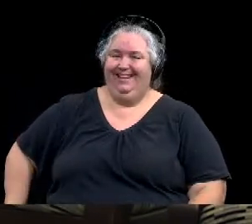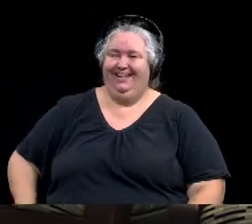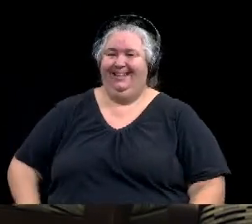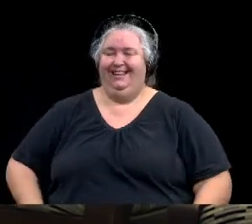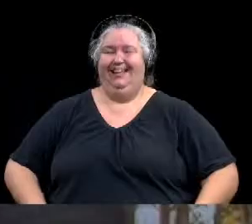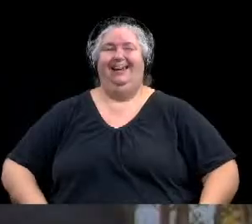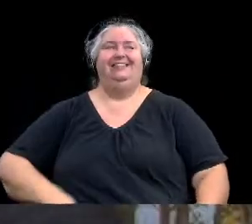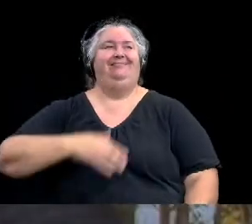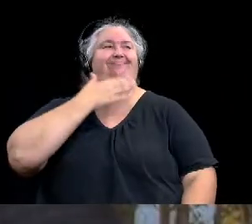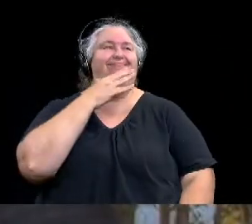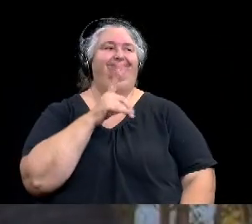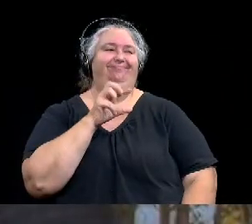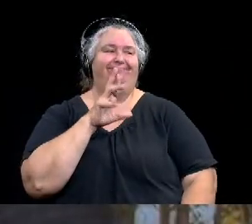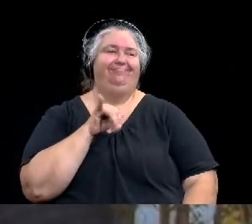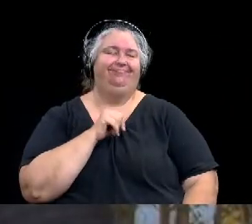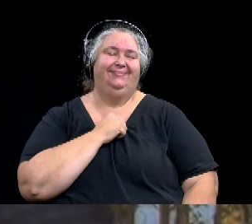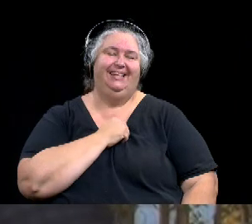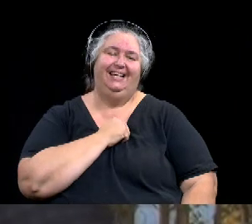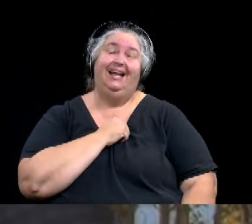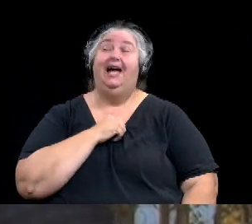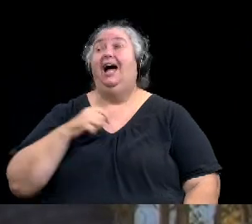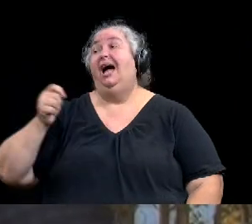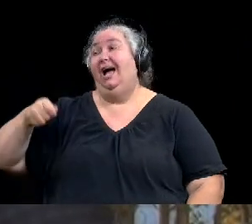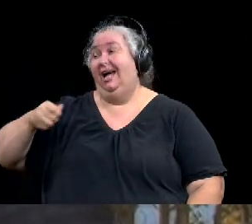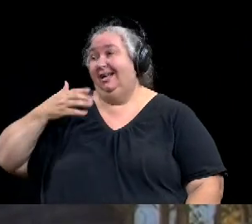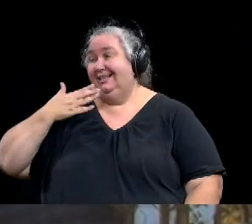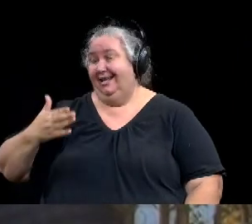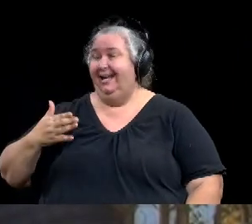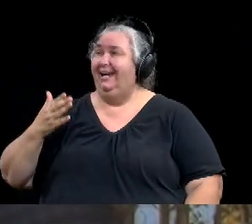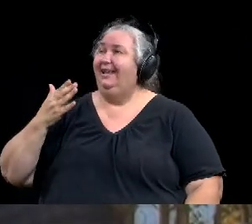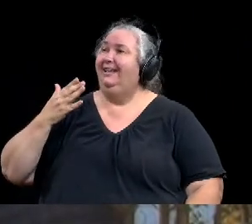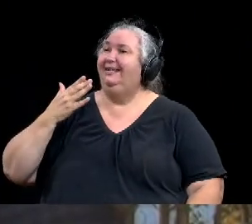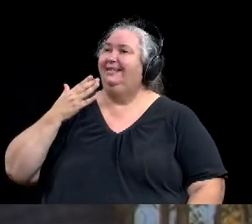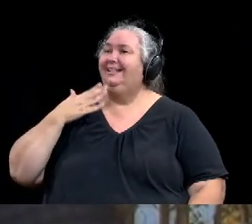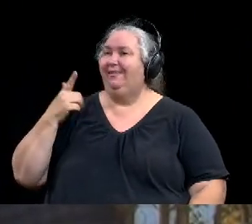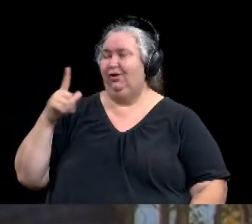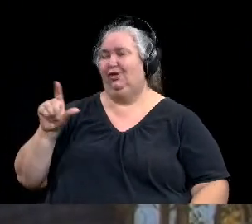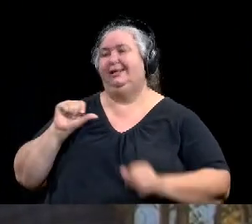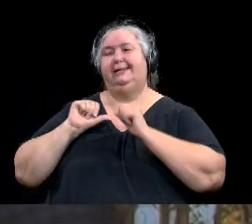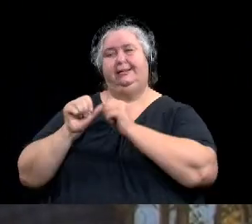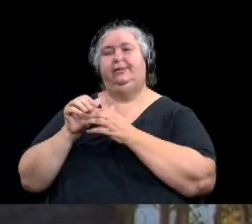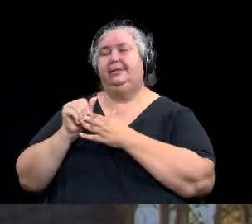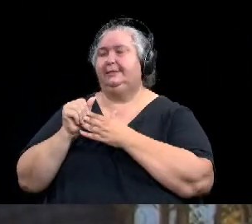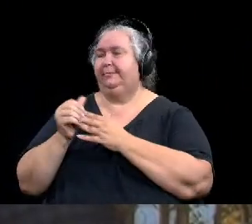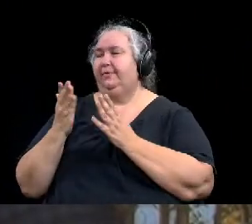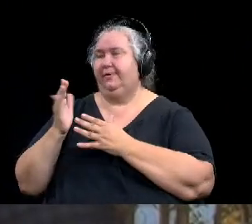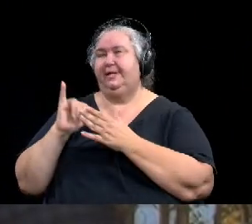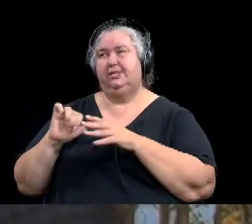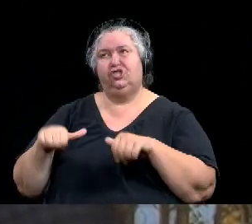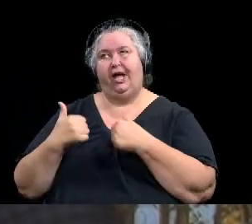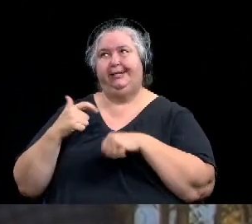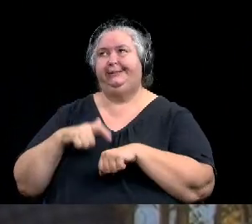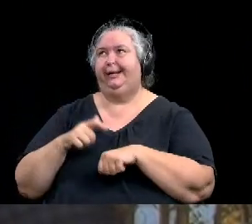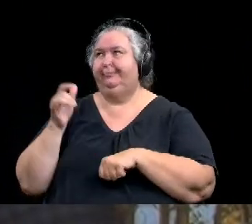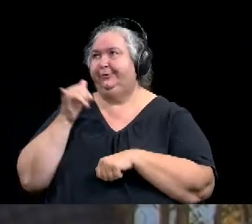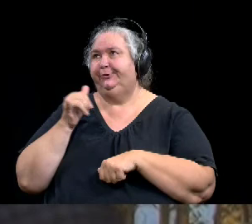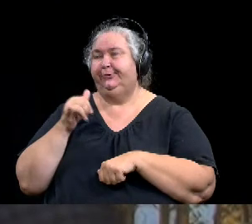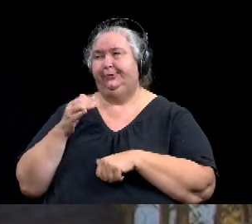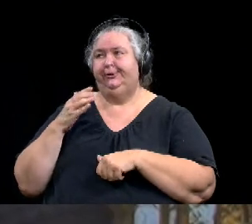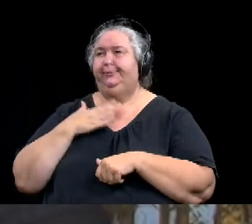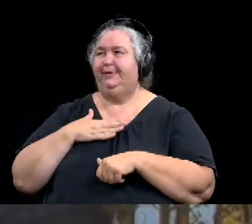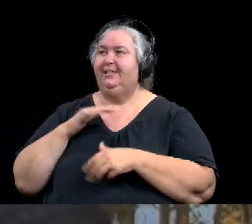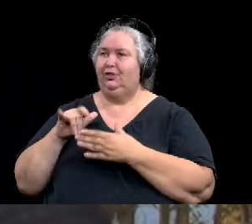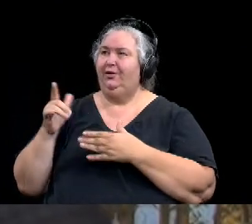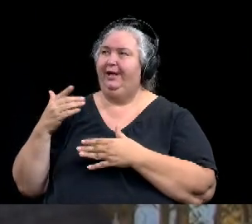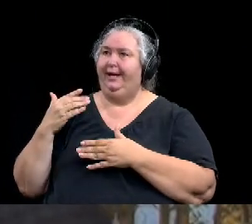Thank you, Larry. Judge, thanks, and thanks for your continued leadership through this challenging time, and appreciate the fact that you had a